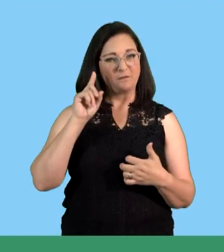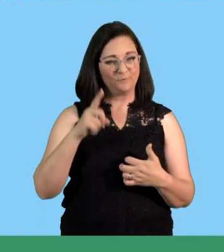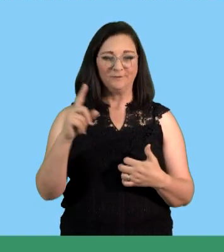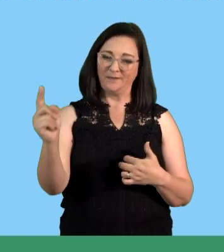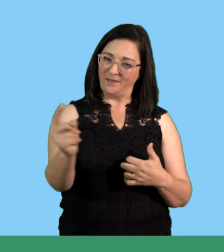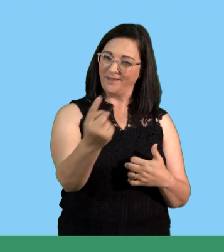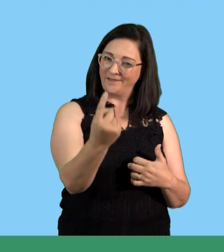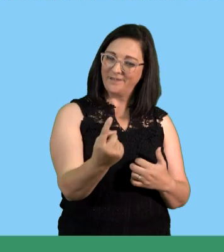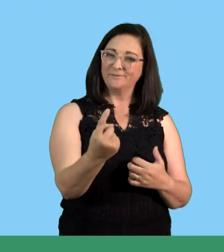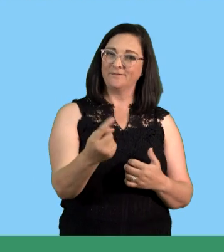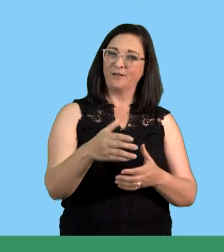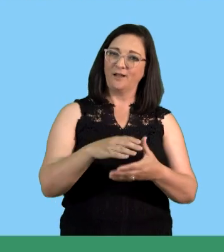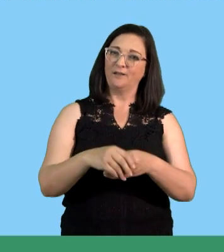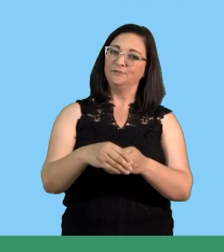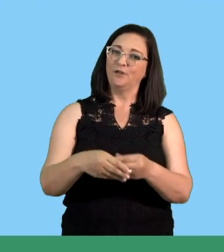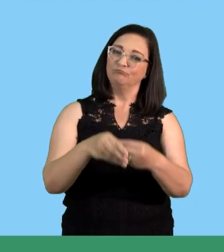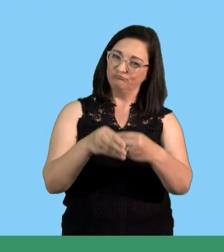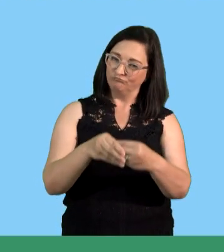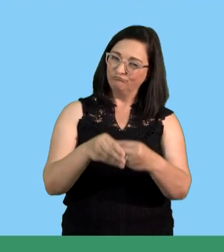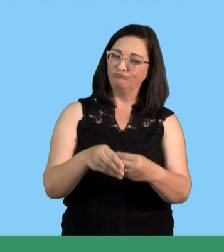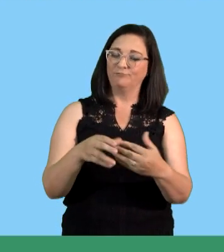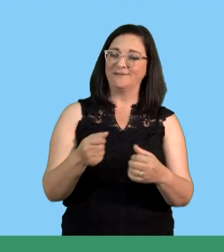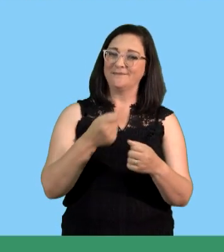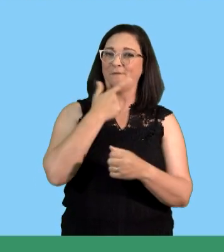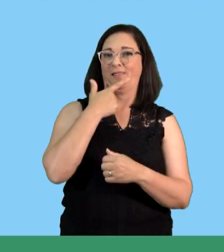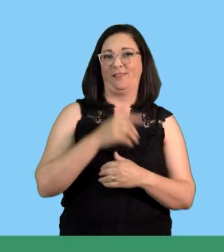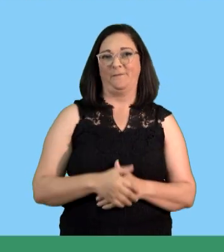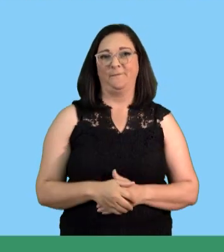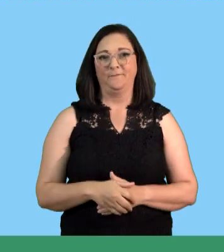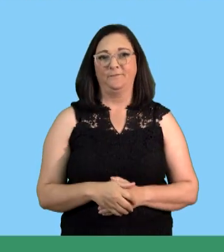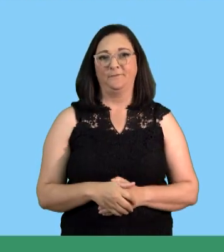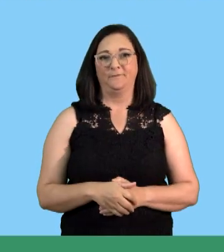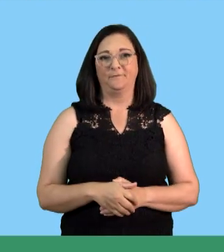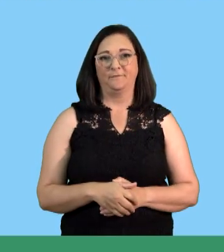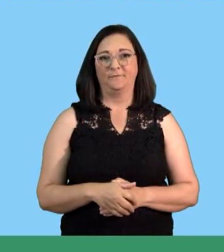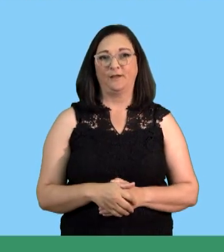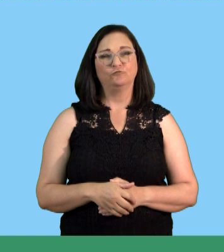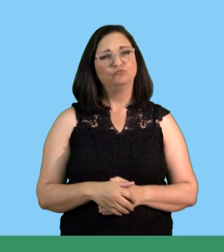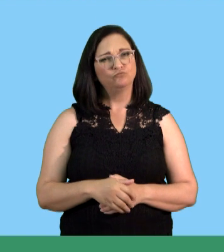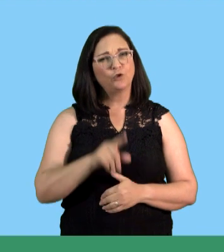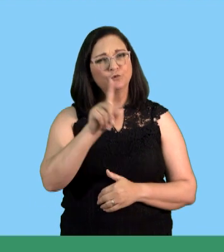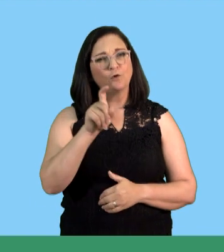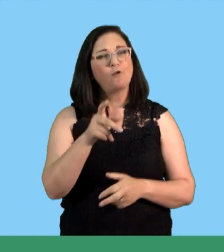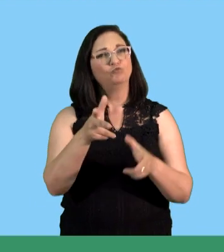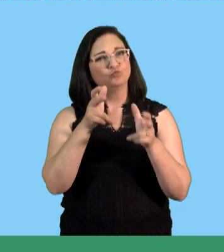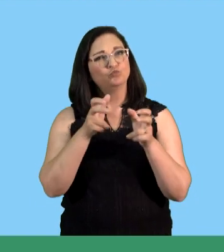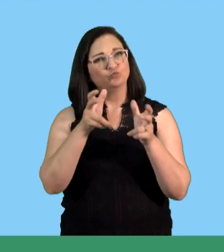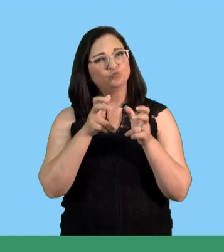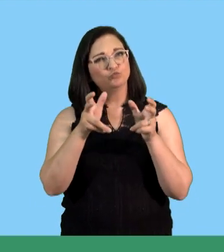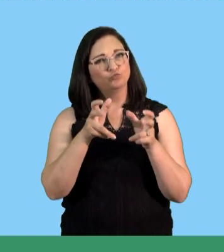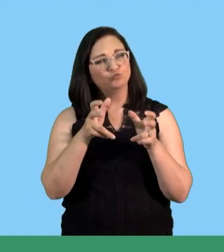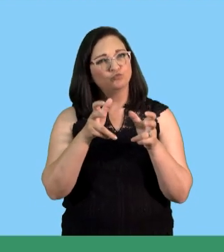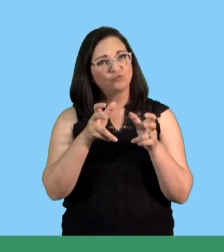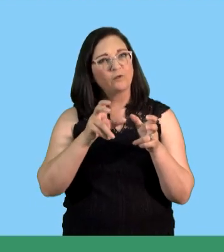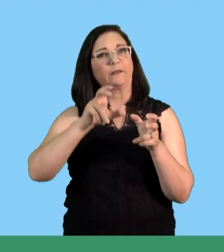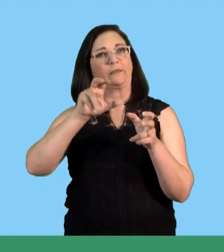to do that. Greet me with a solid handshake and a friendly smile. Listen carefully to the questions before responding.